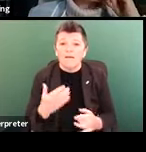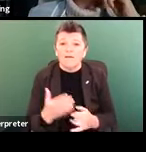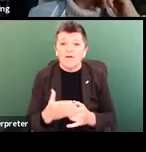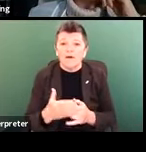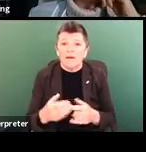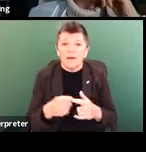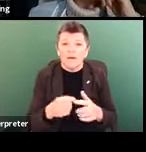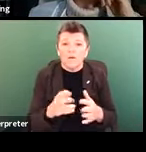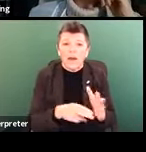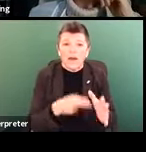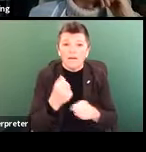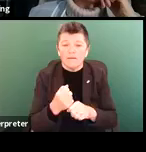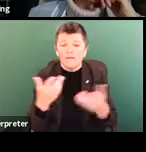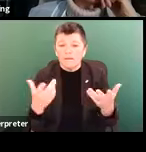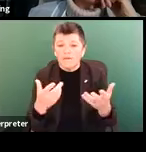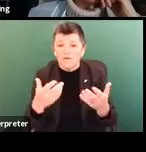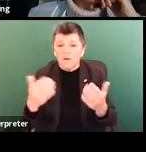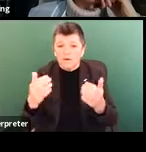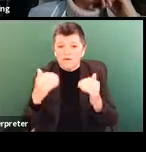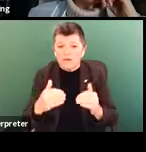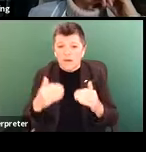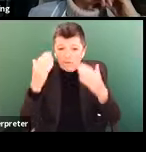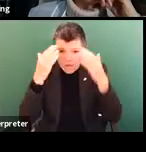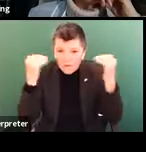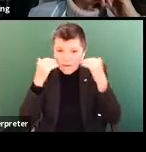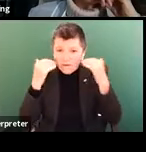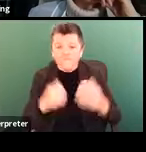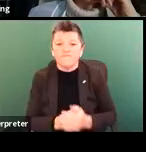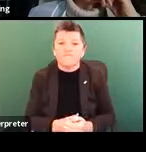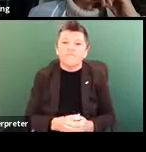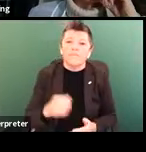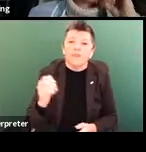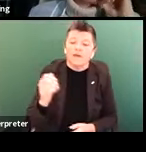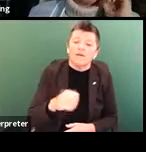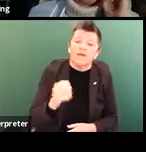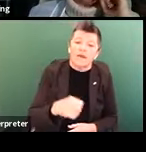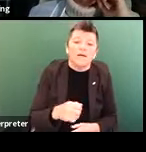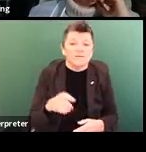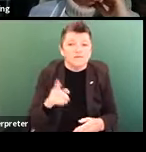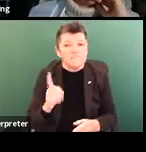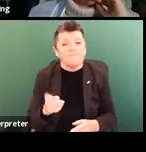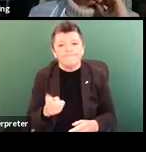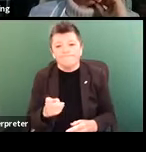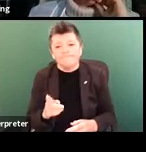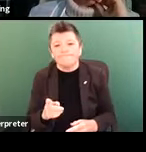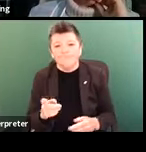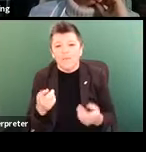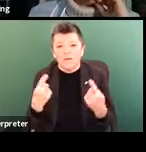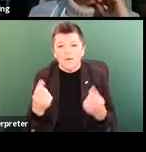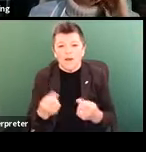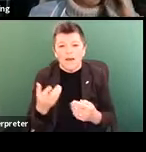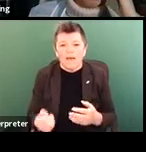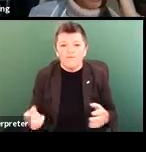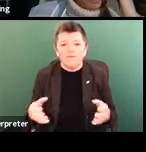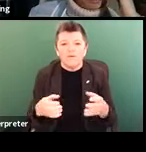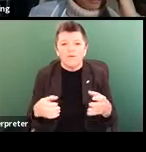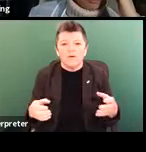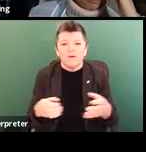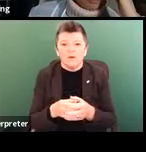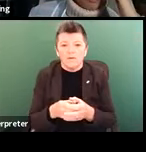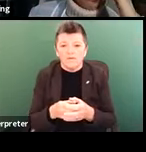South Korea? Oh yes, in South Korea there is a group,